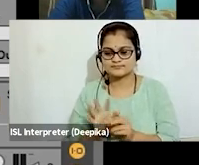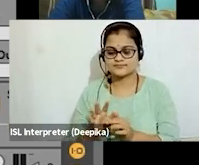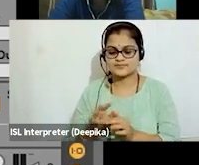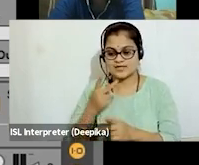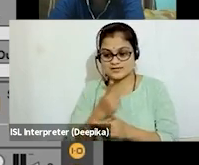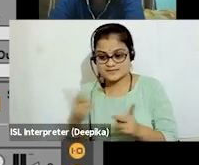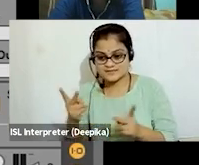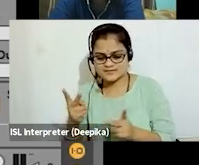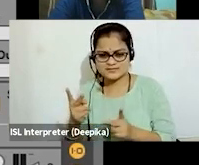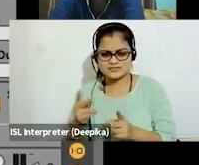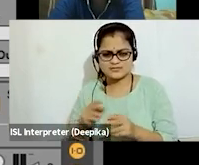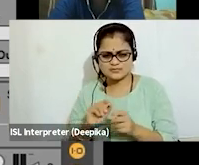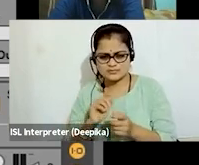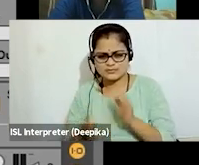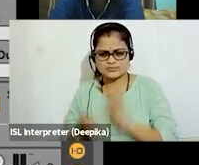and change it too much.